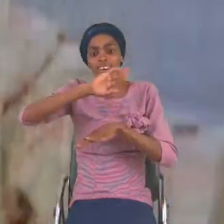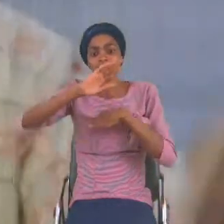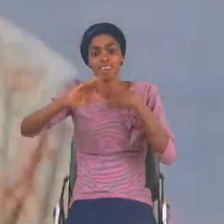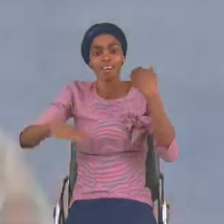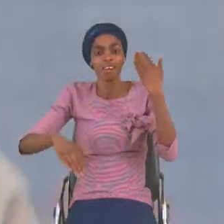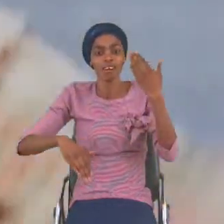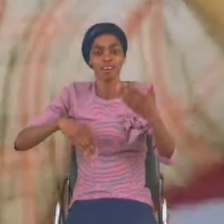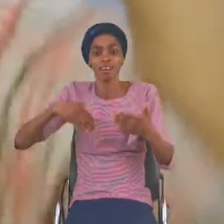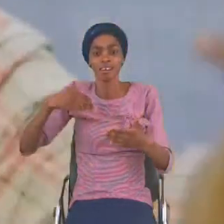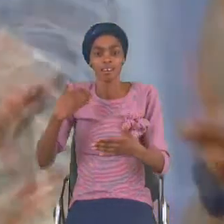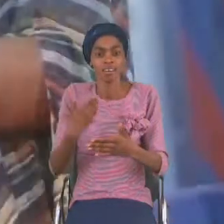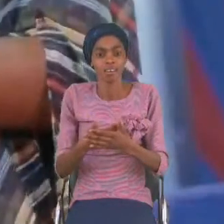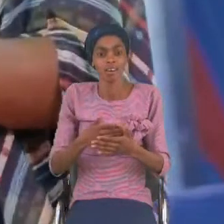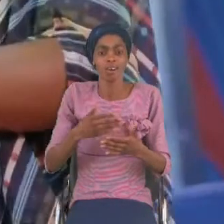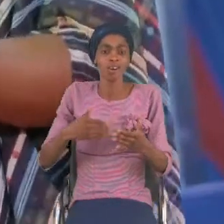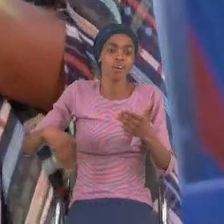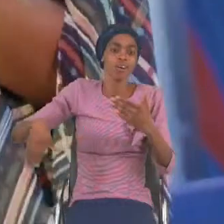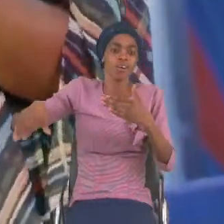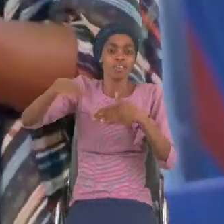all.